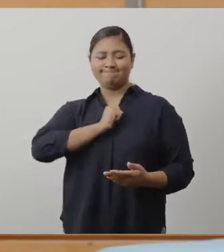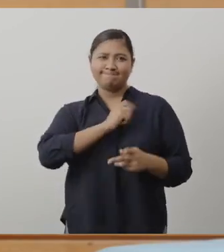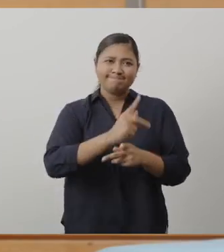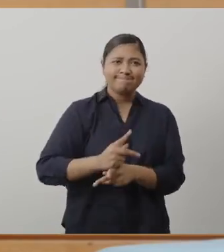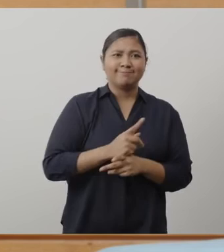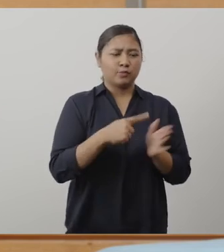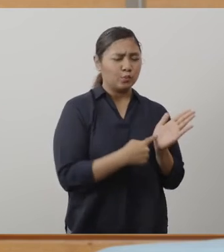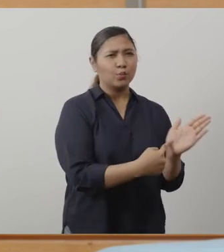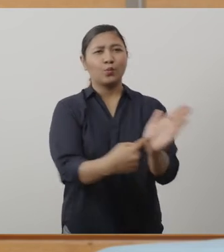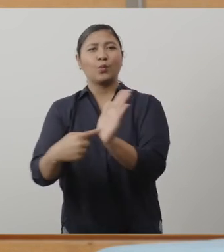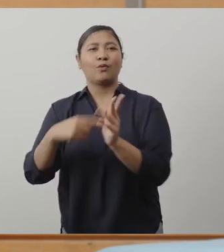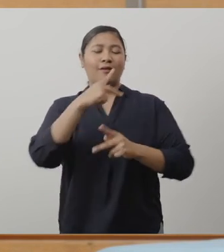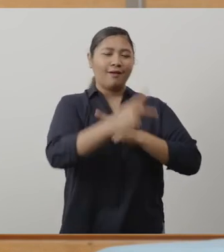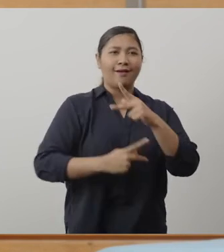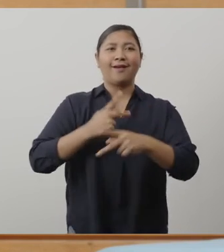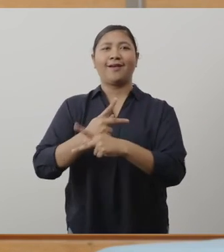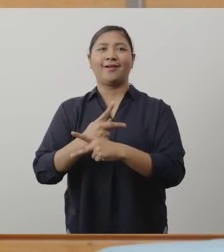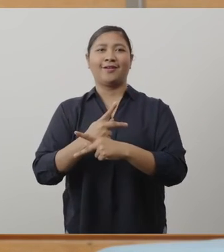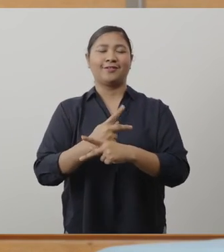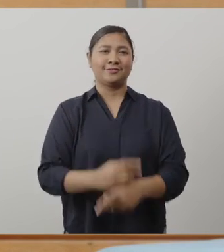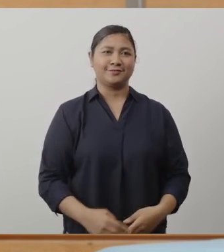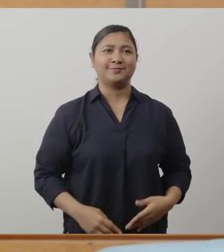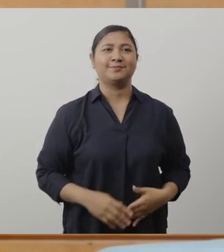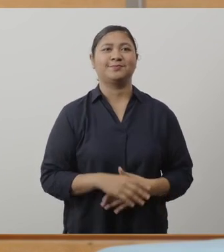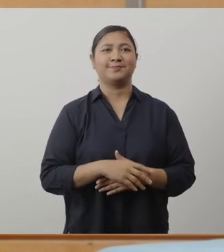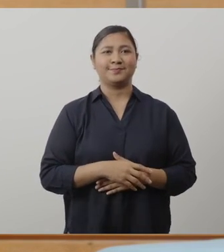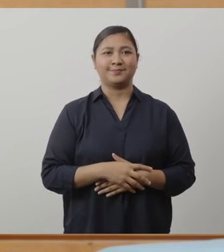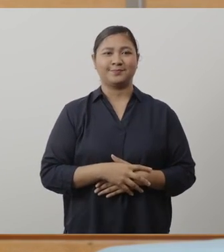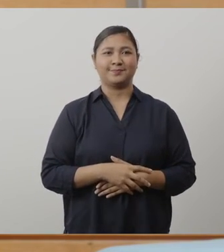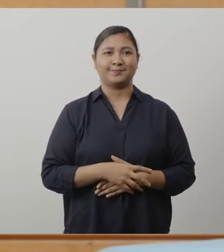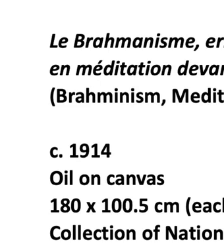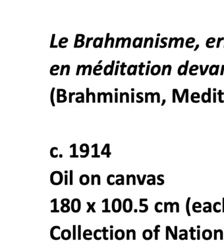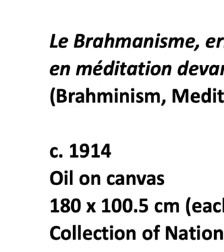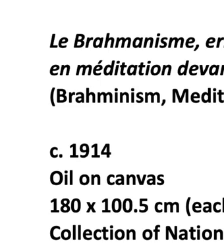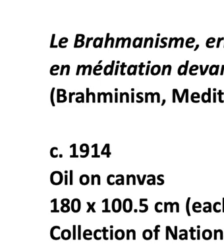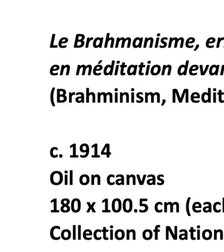individuals can effectively practice self-care and grow in compassion for others.